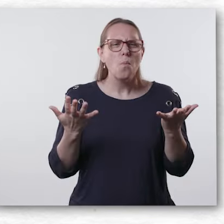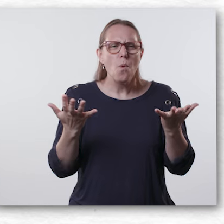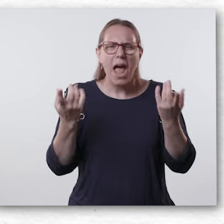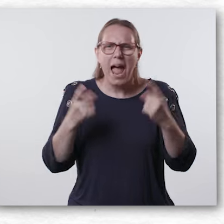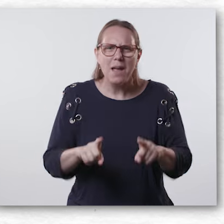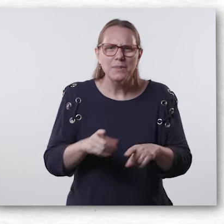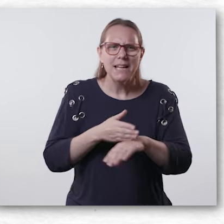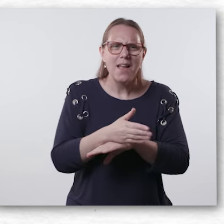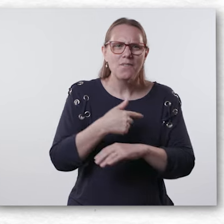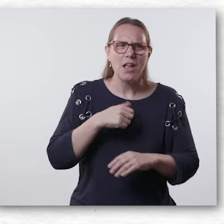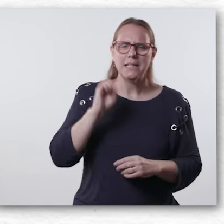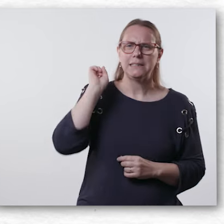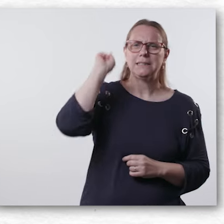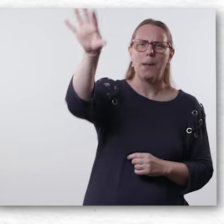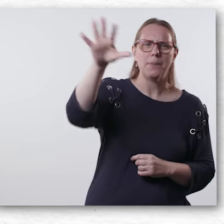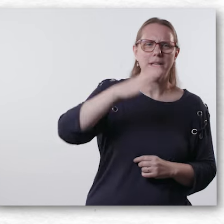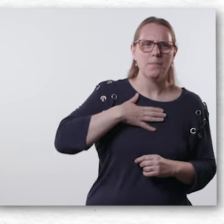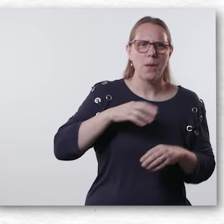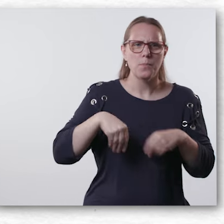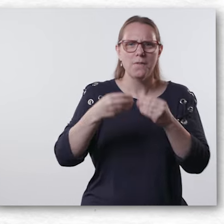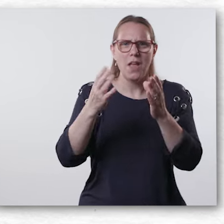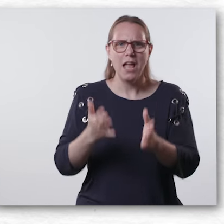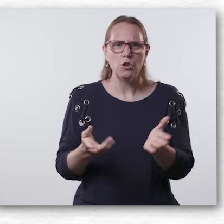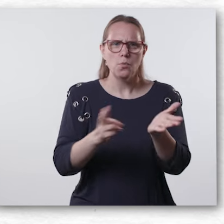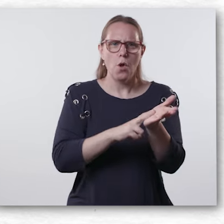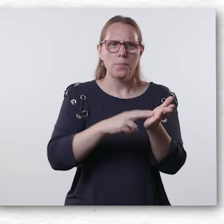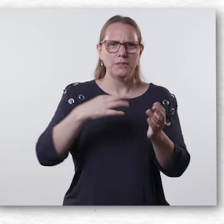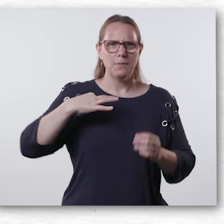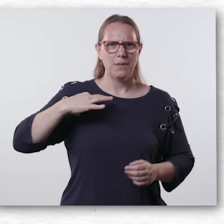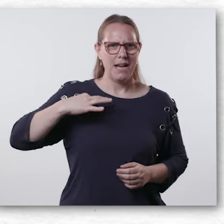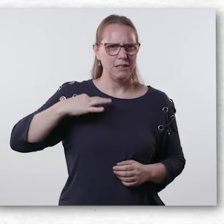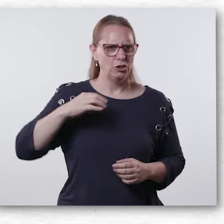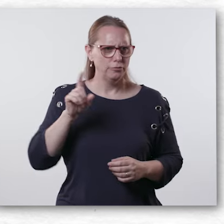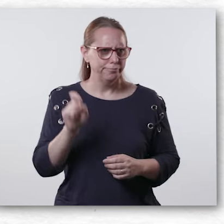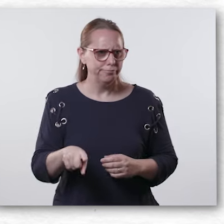What happens after I submit my provider enrollment application?